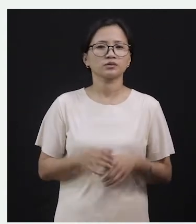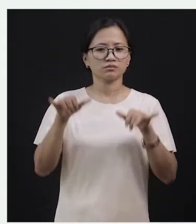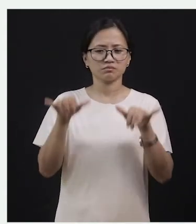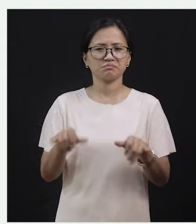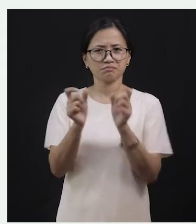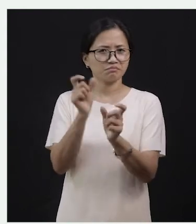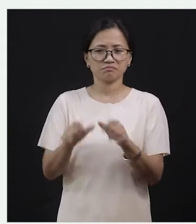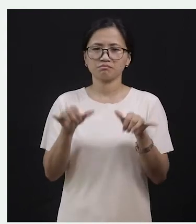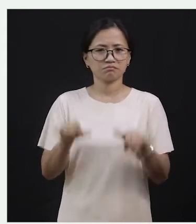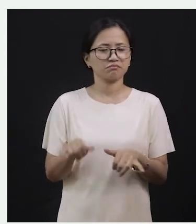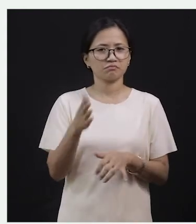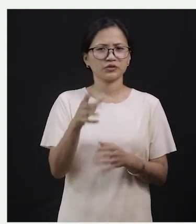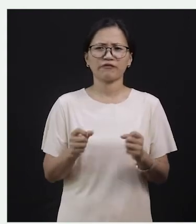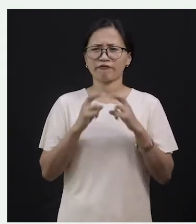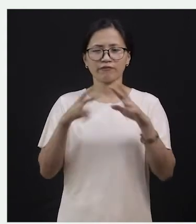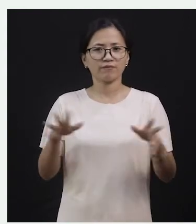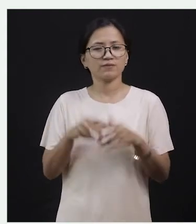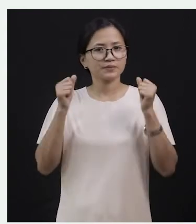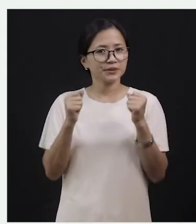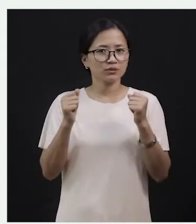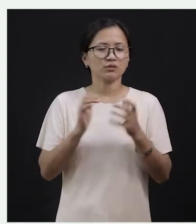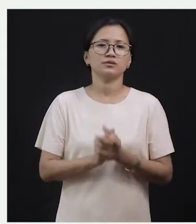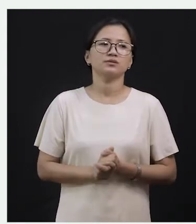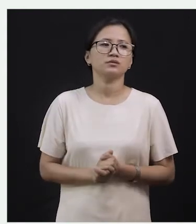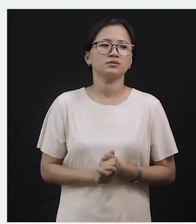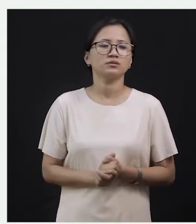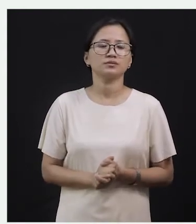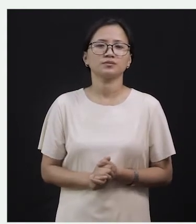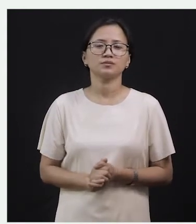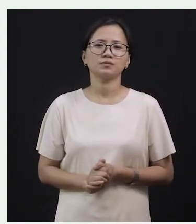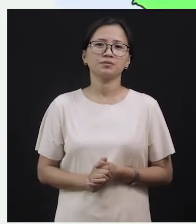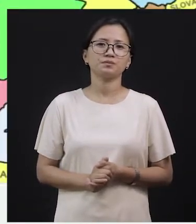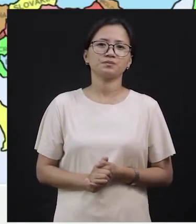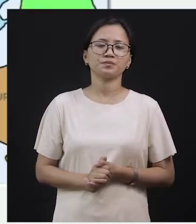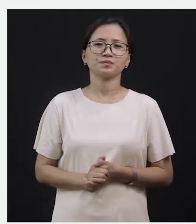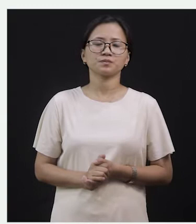right now there are no countries, so we just name it as Antarctica.